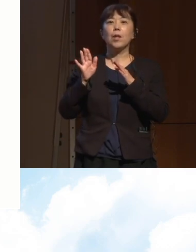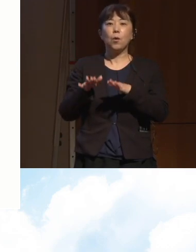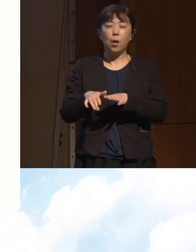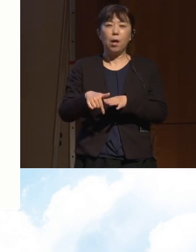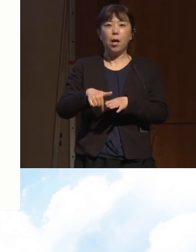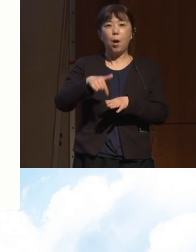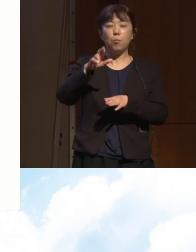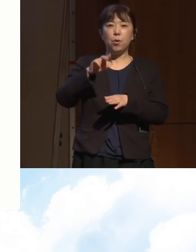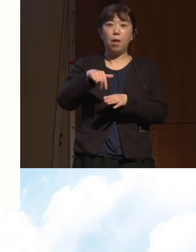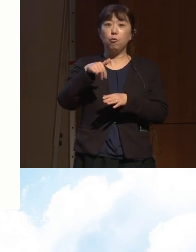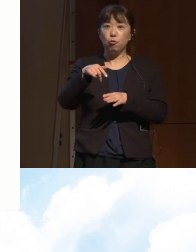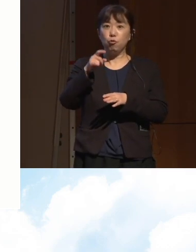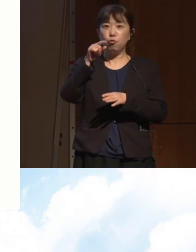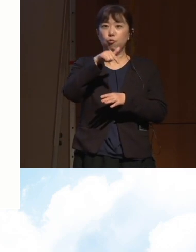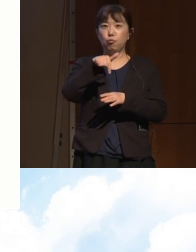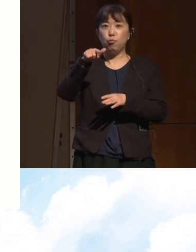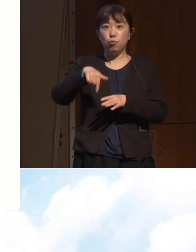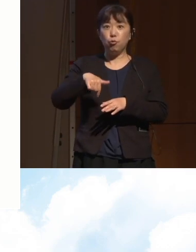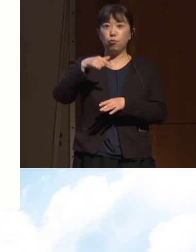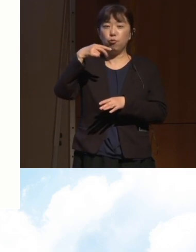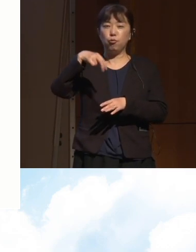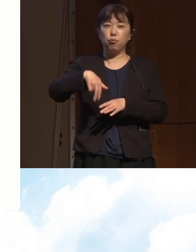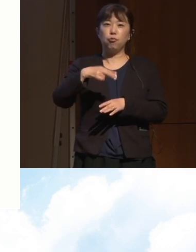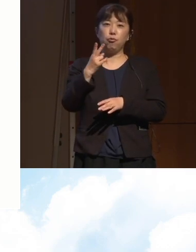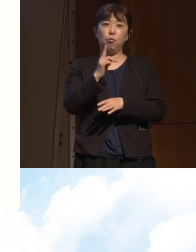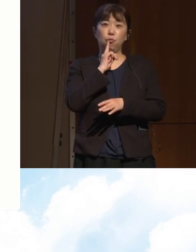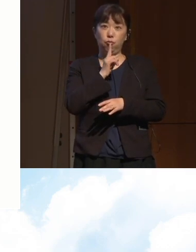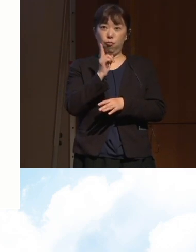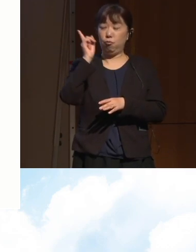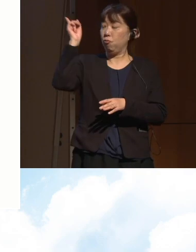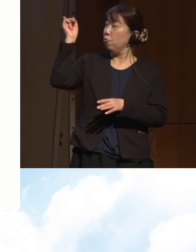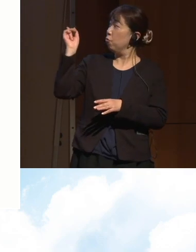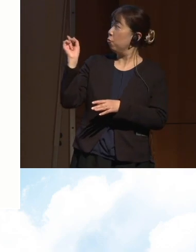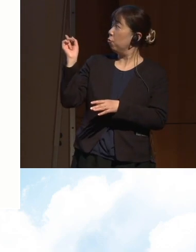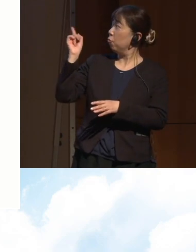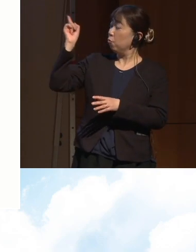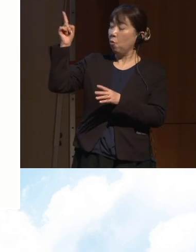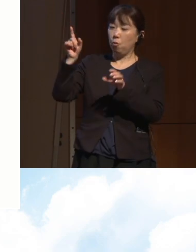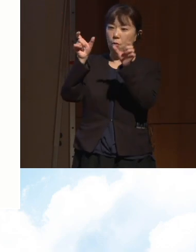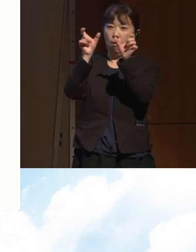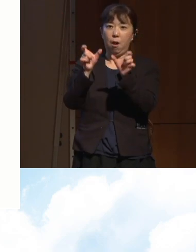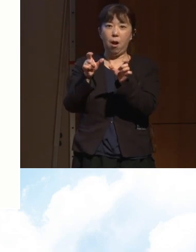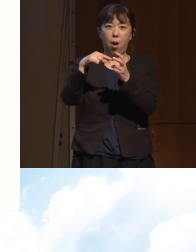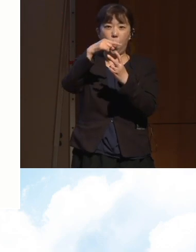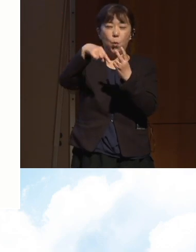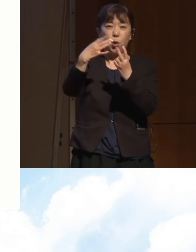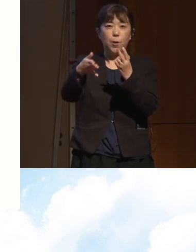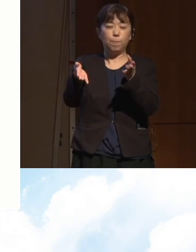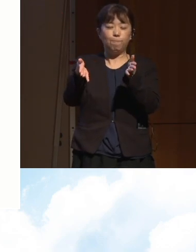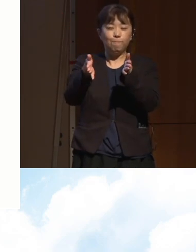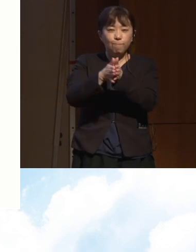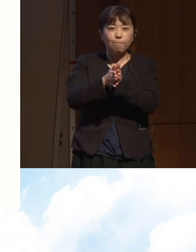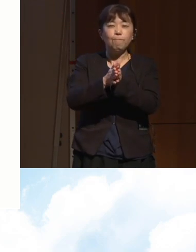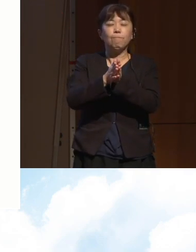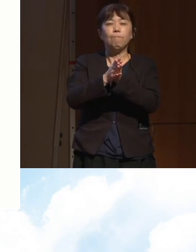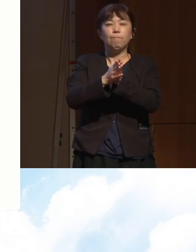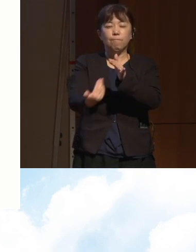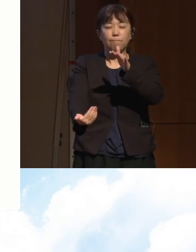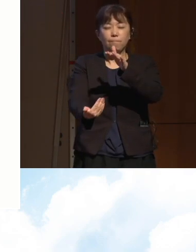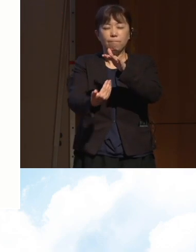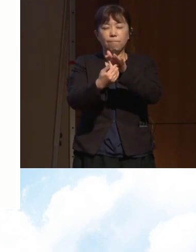some distance in between them, they really generate about the best immune response and balanced that you can imagine. And this led